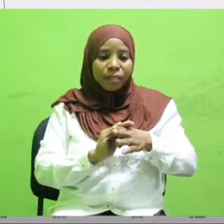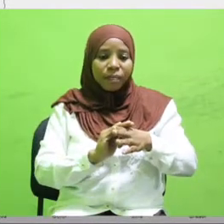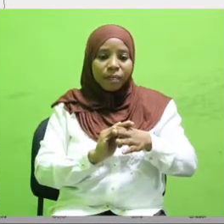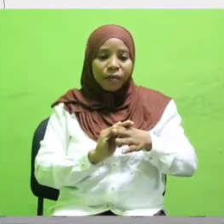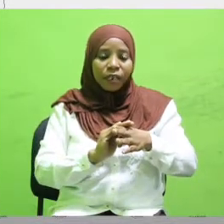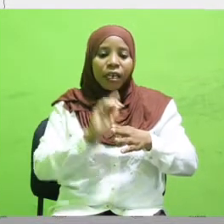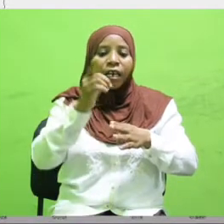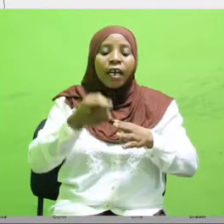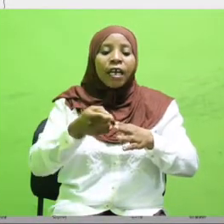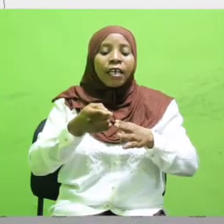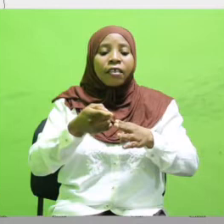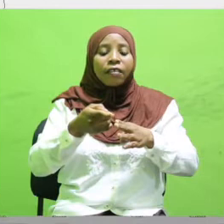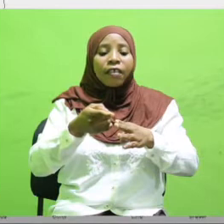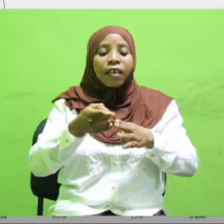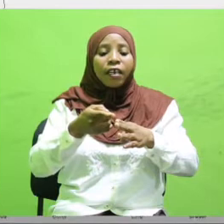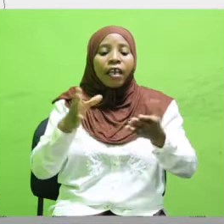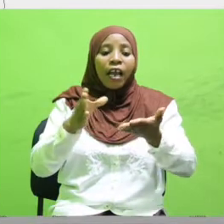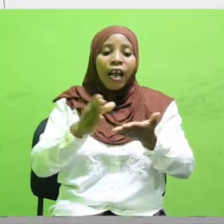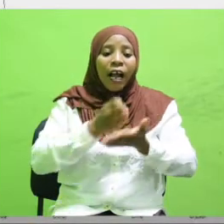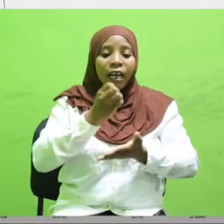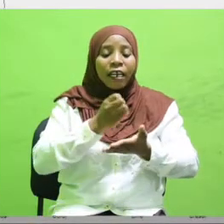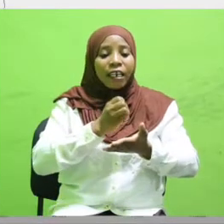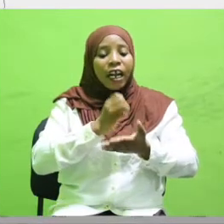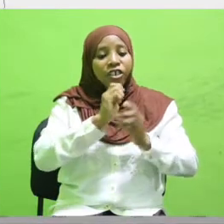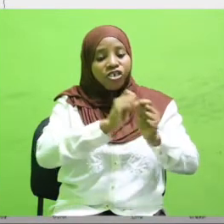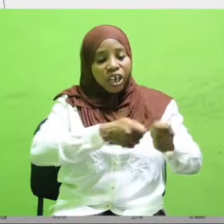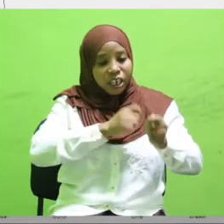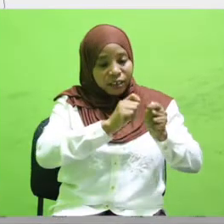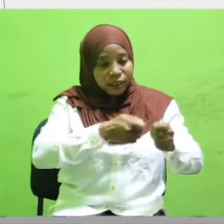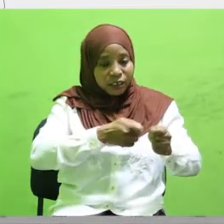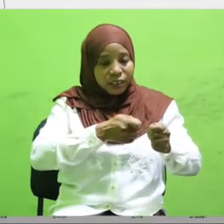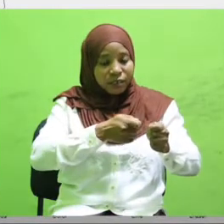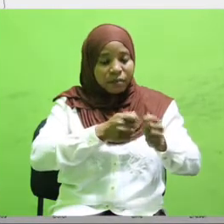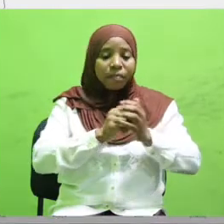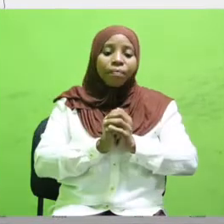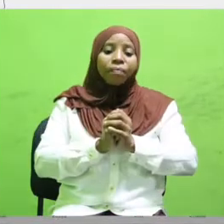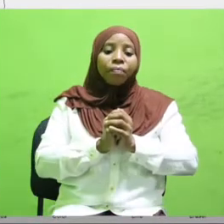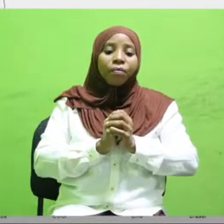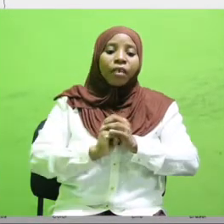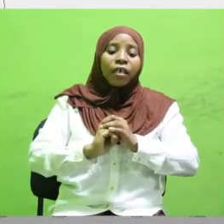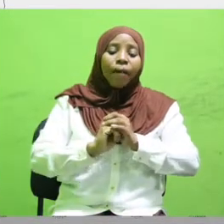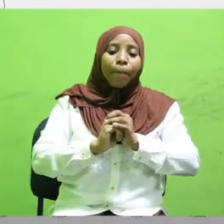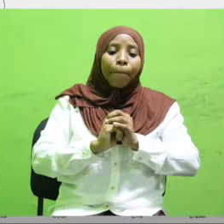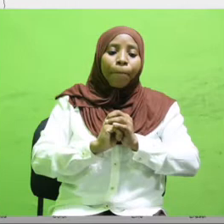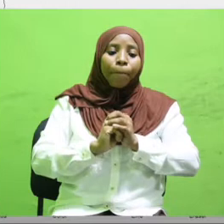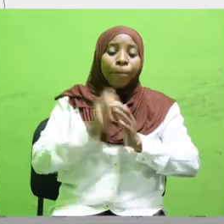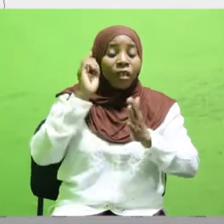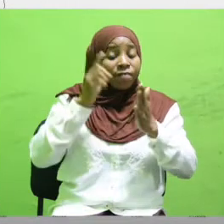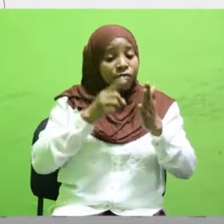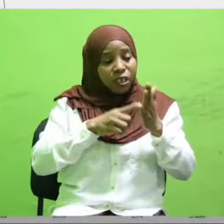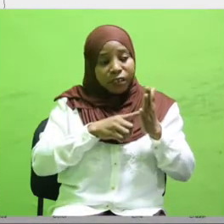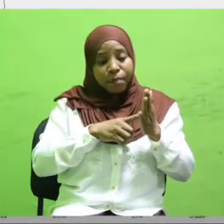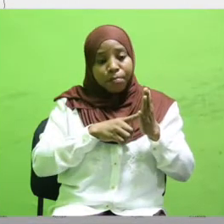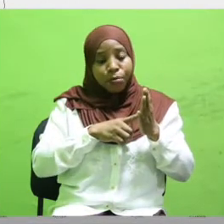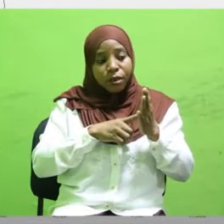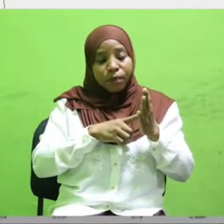the agricultural field as fertilizers and also as growing supplements. For example,